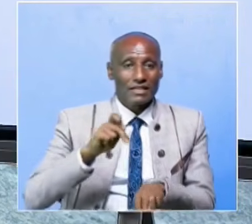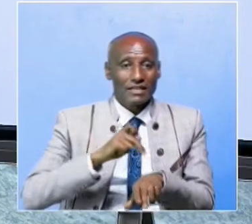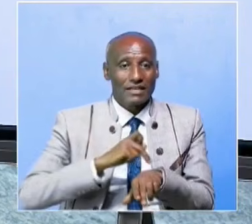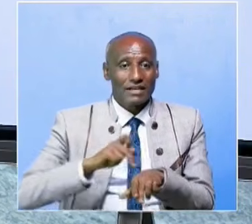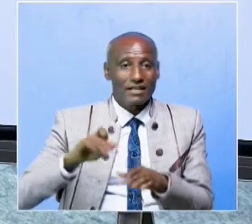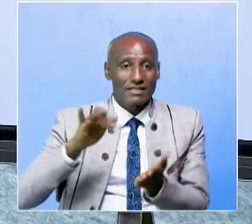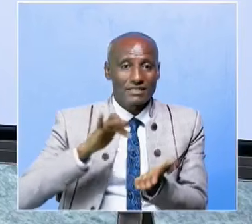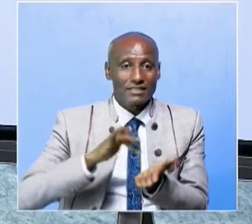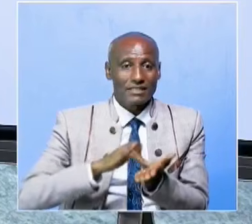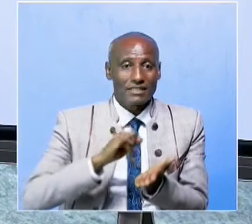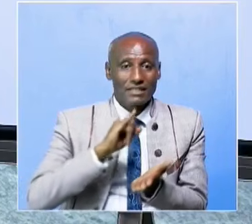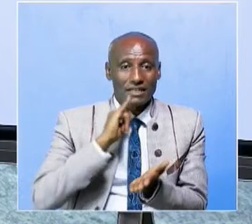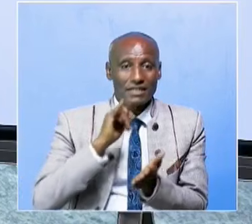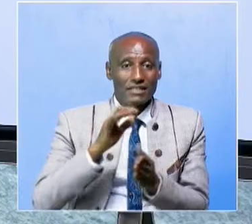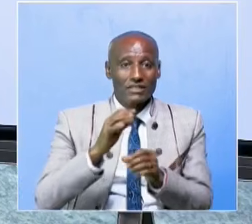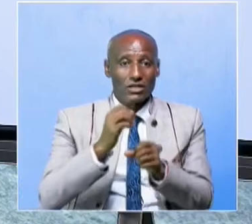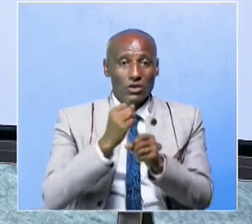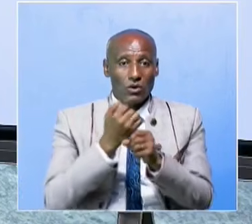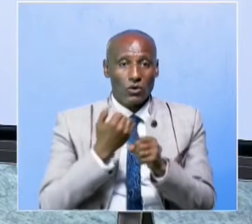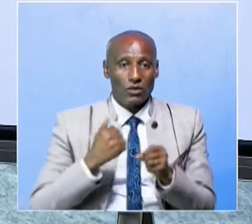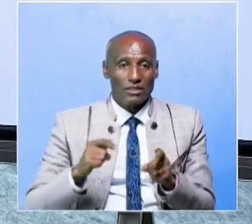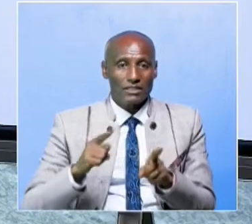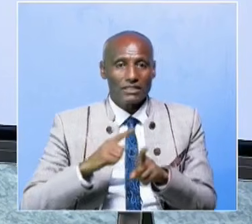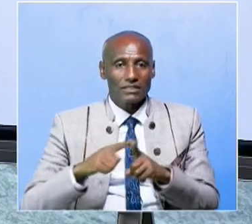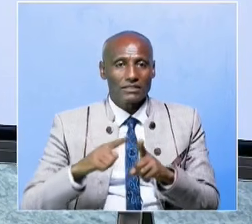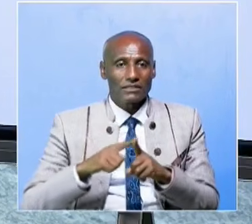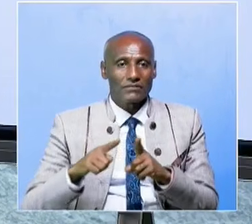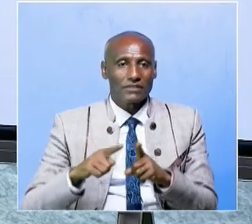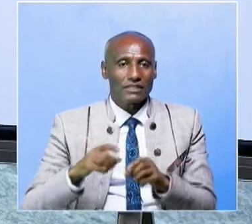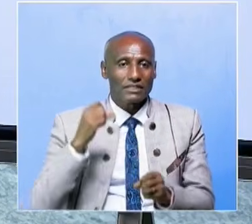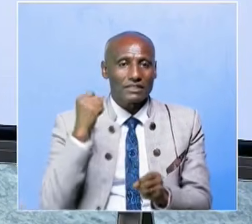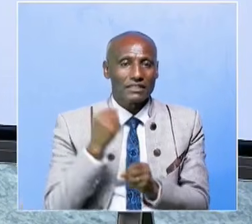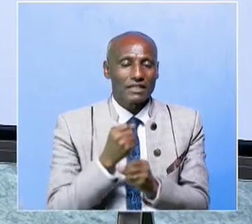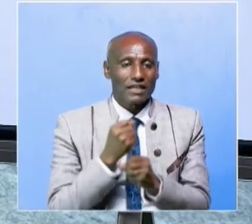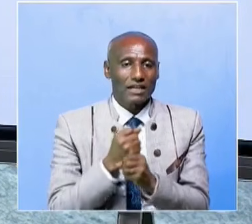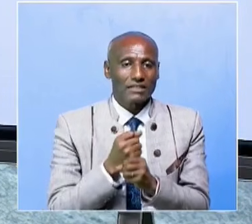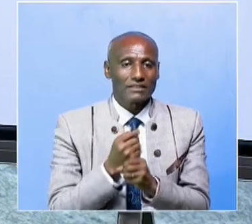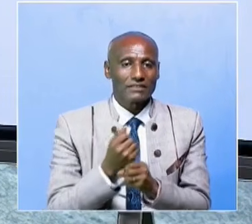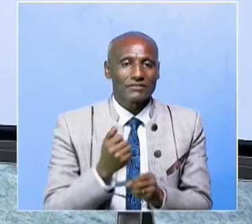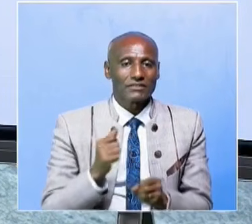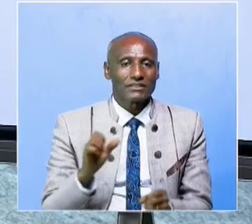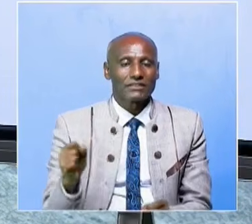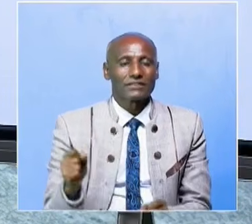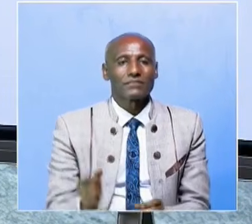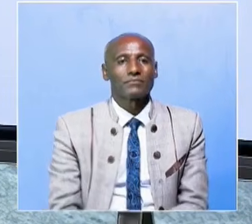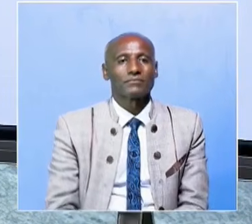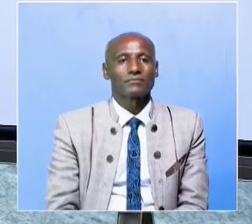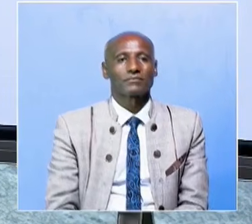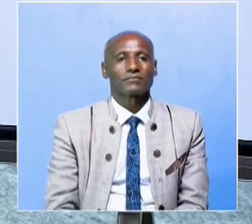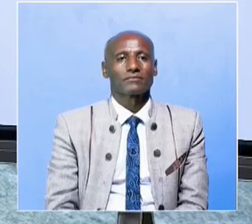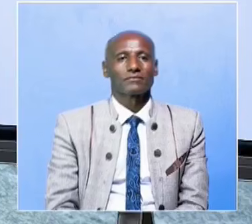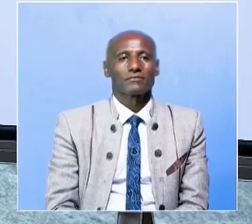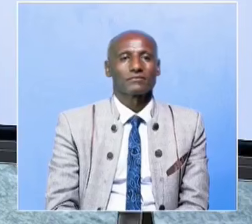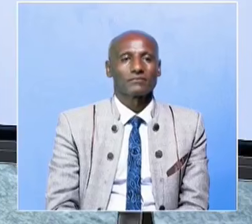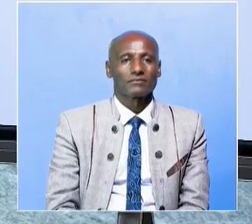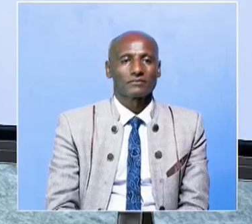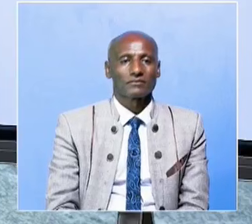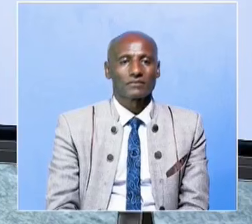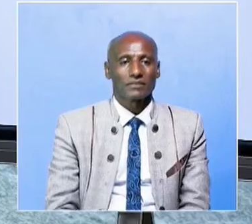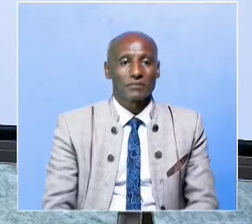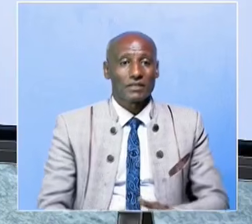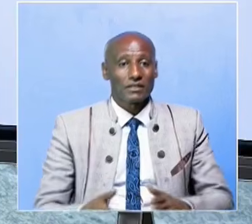different activities. What do you think? We said earlier when we were talking about something